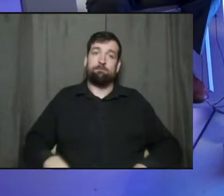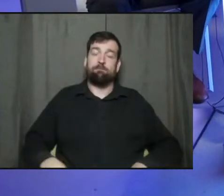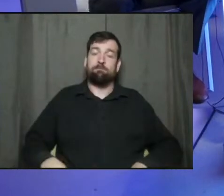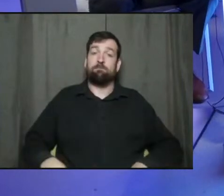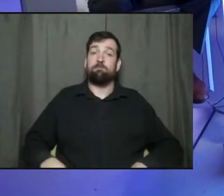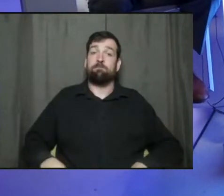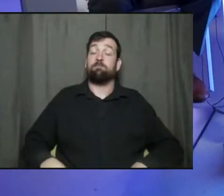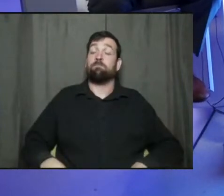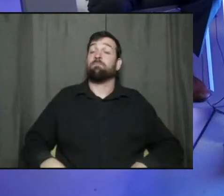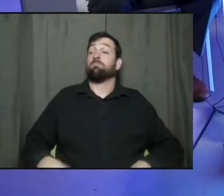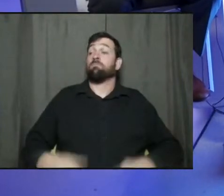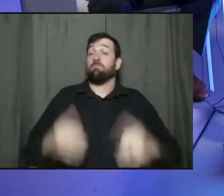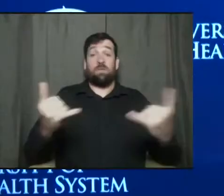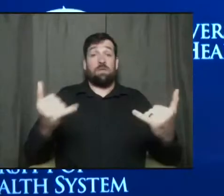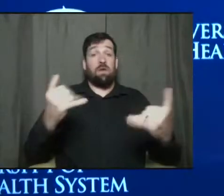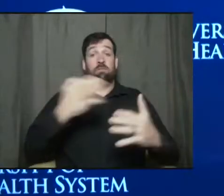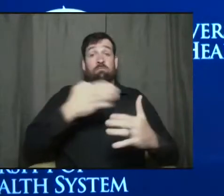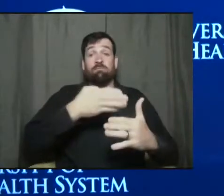program today,